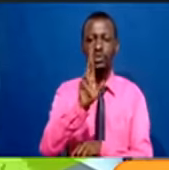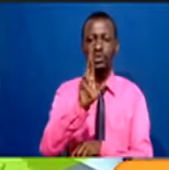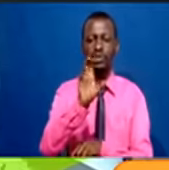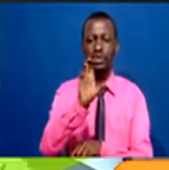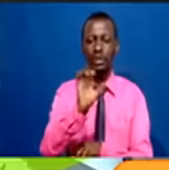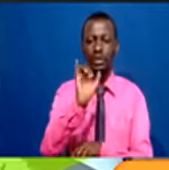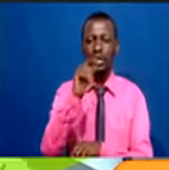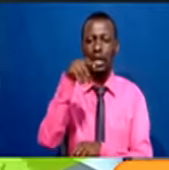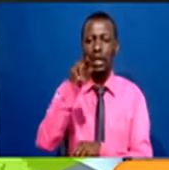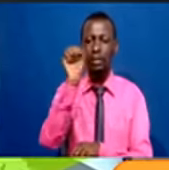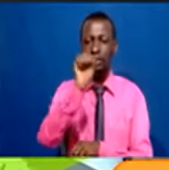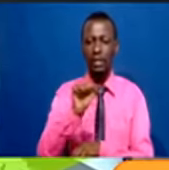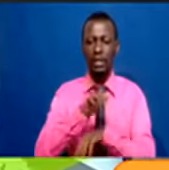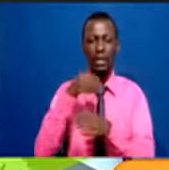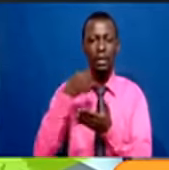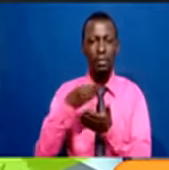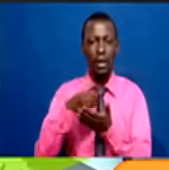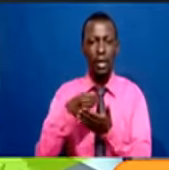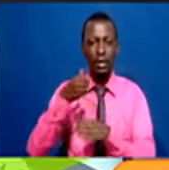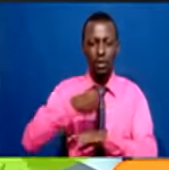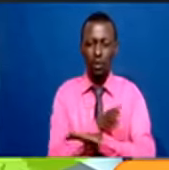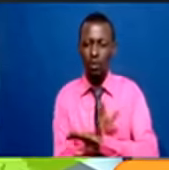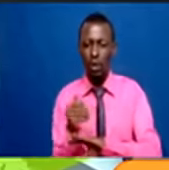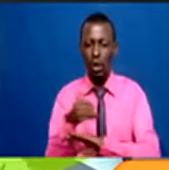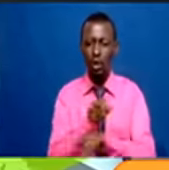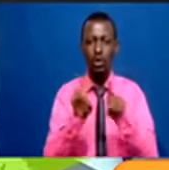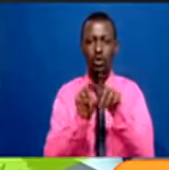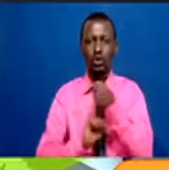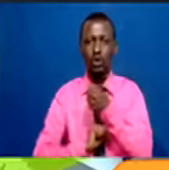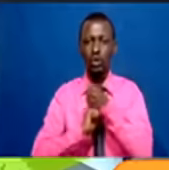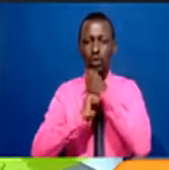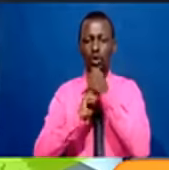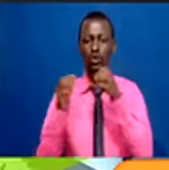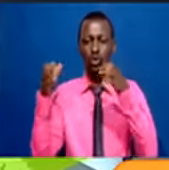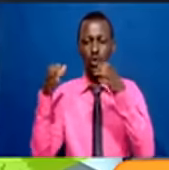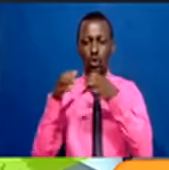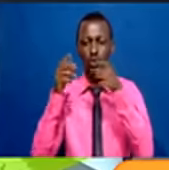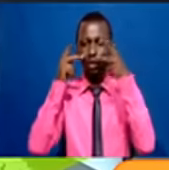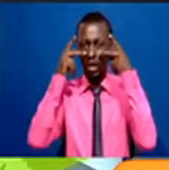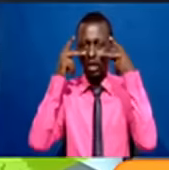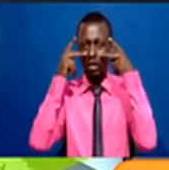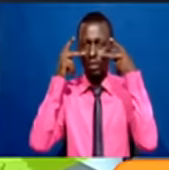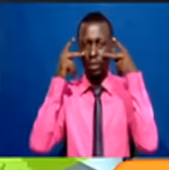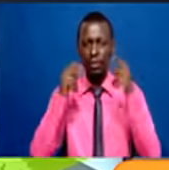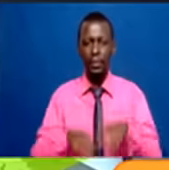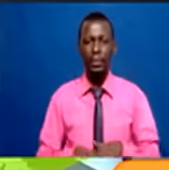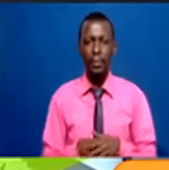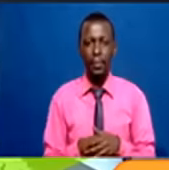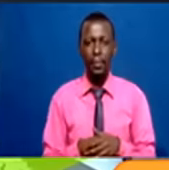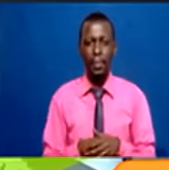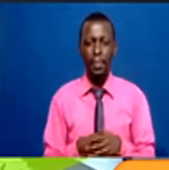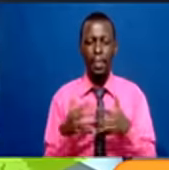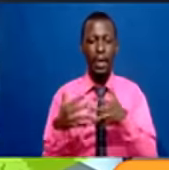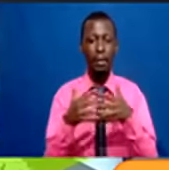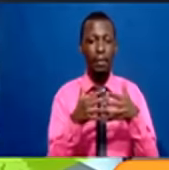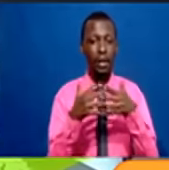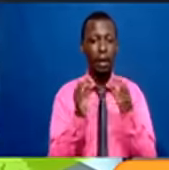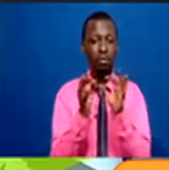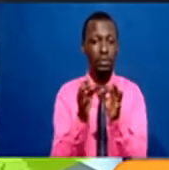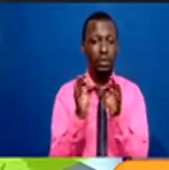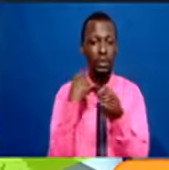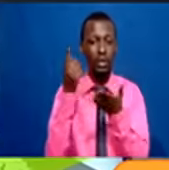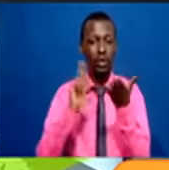laundering funds and for, rather, the Al-Qaeda-affiliated terrorist formation Al-Shabaab. While U.S. Treasury